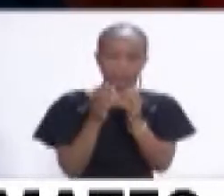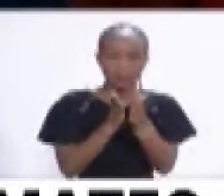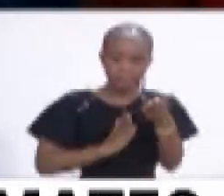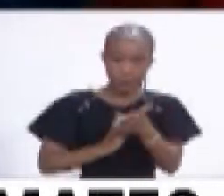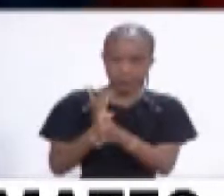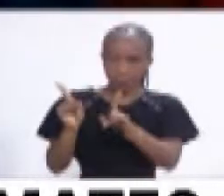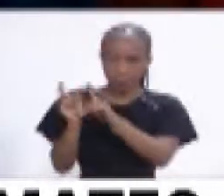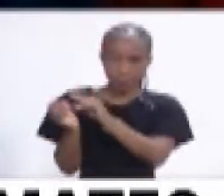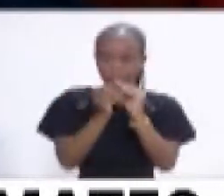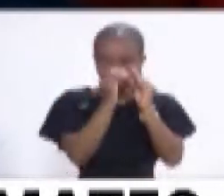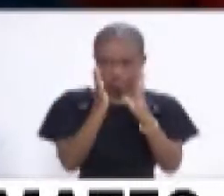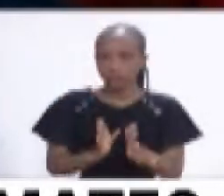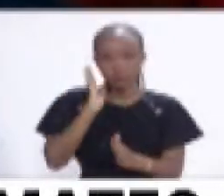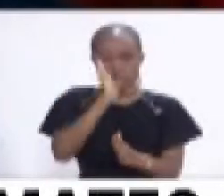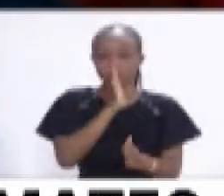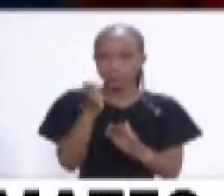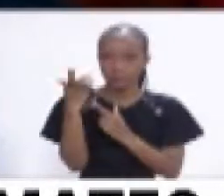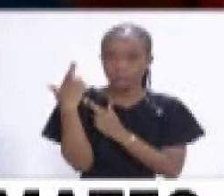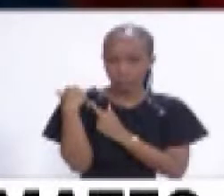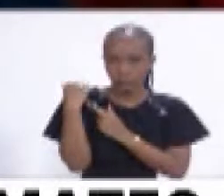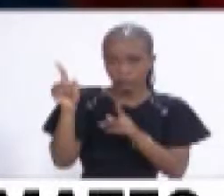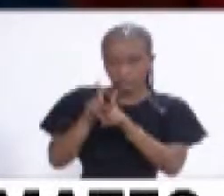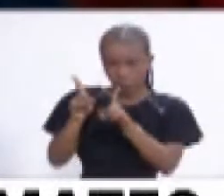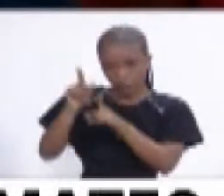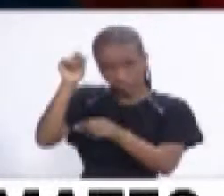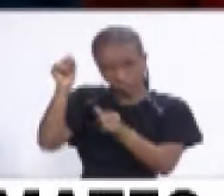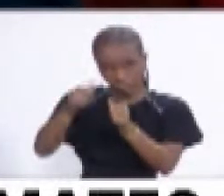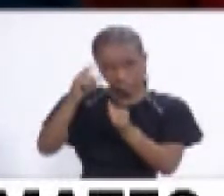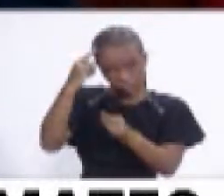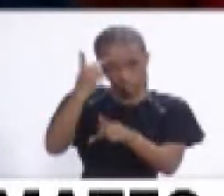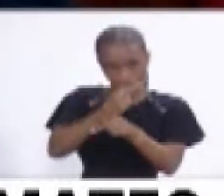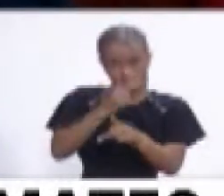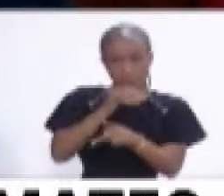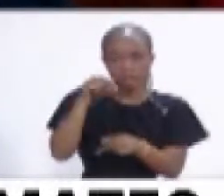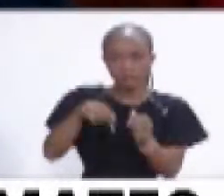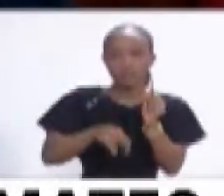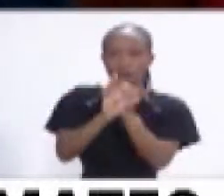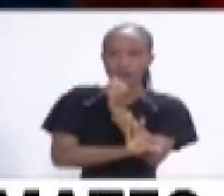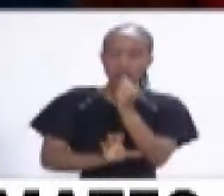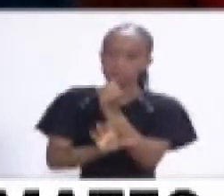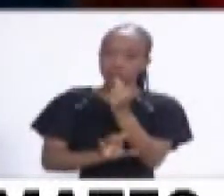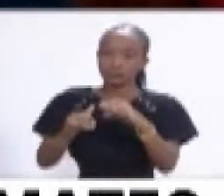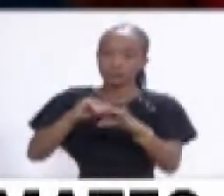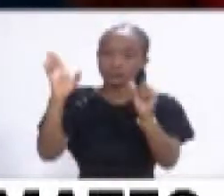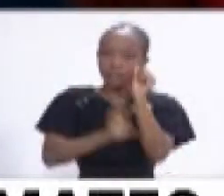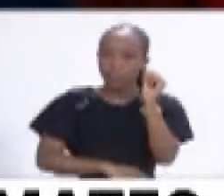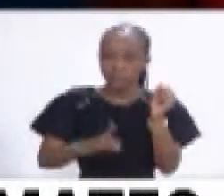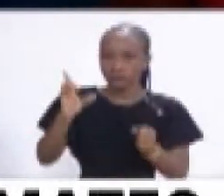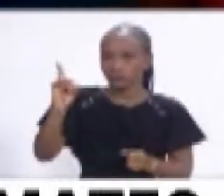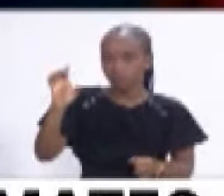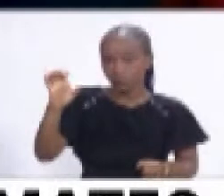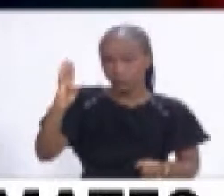leaders, we will be counted. We will be remembered for putting this country into the worst debt